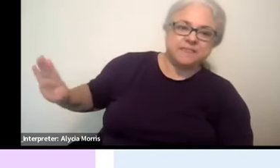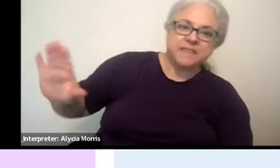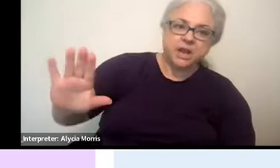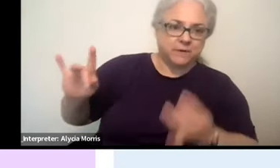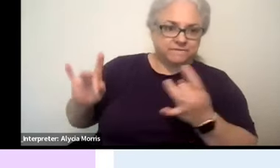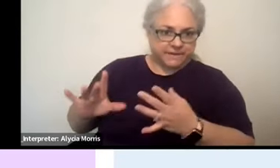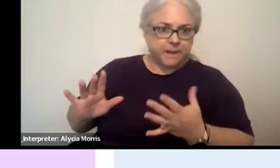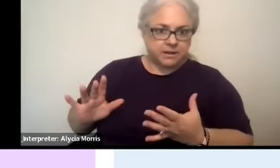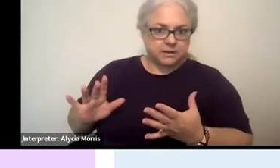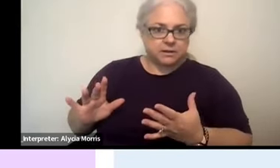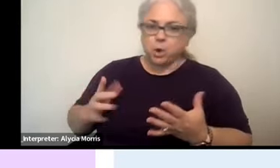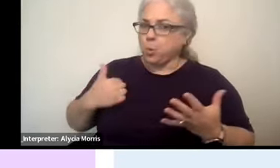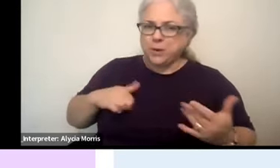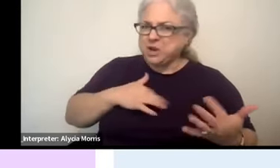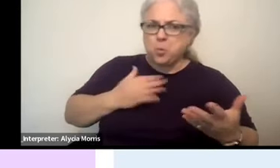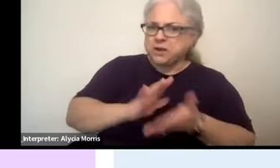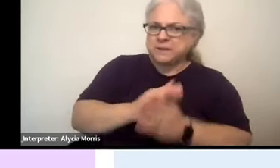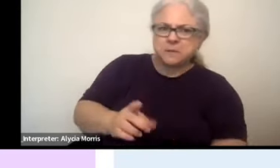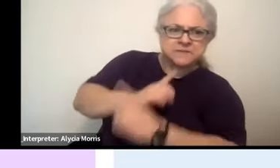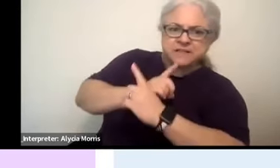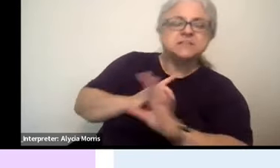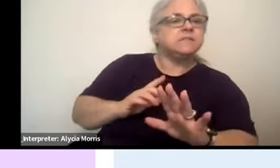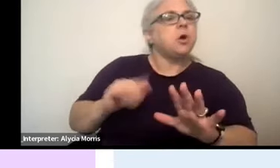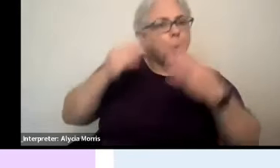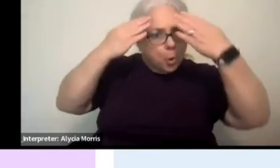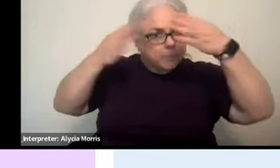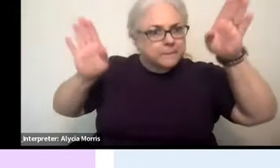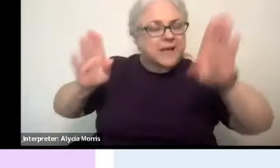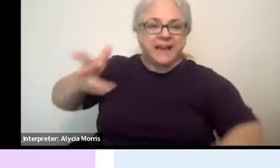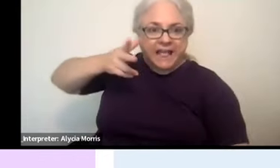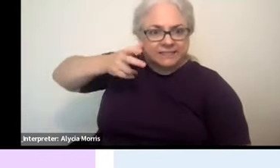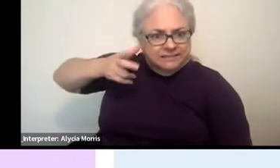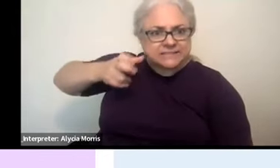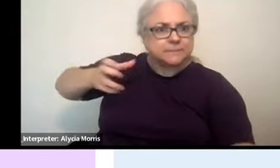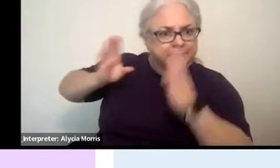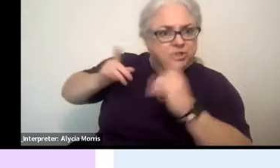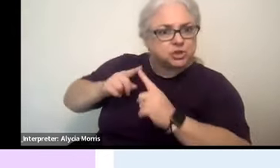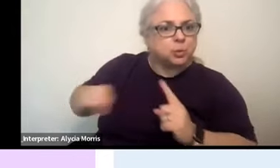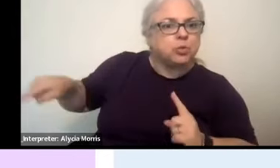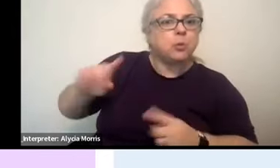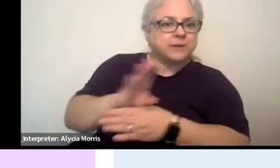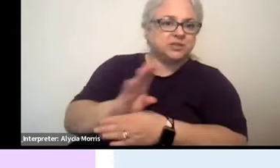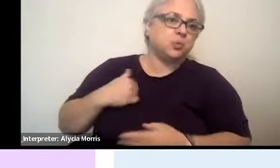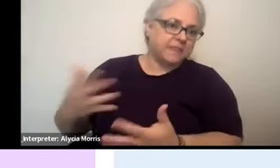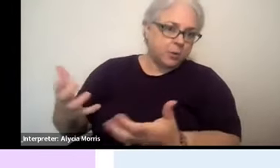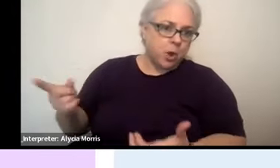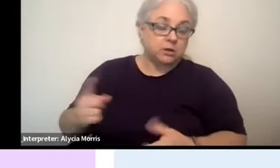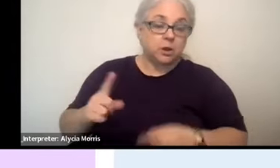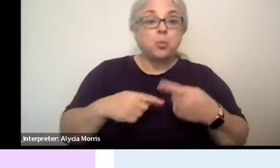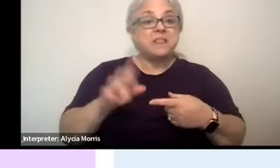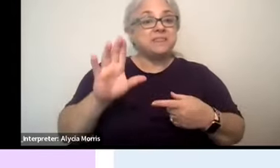level. We want to be open-minded and listen to what the businesses want to hire. Once the meeting is over,